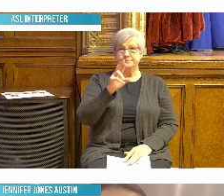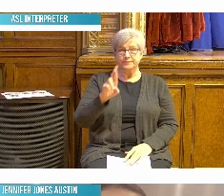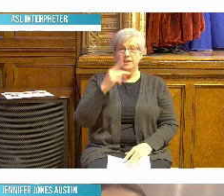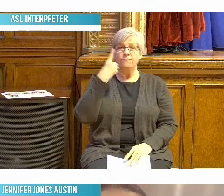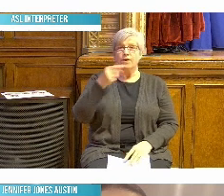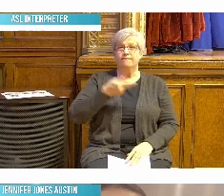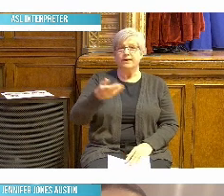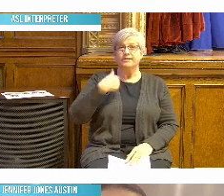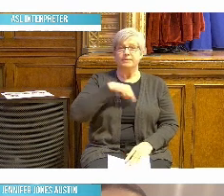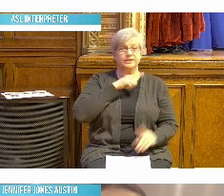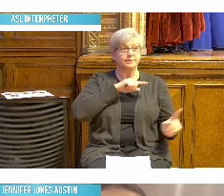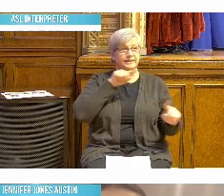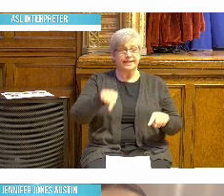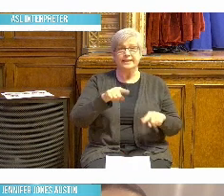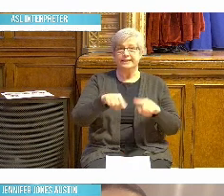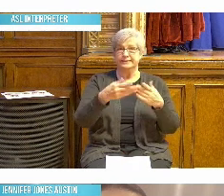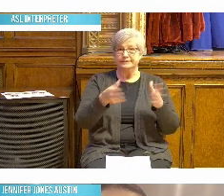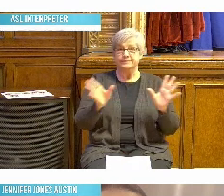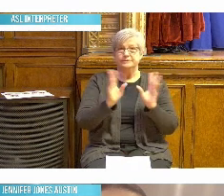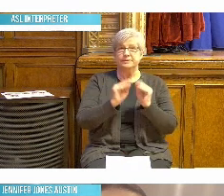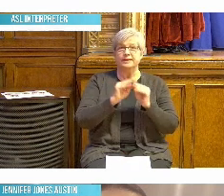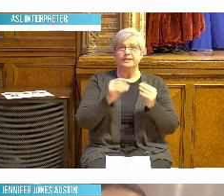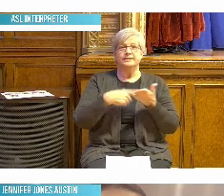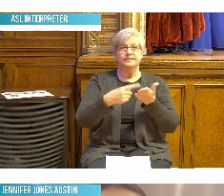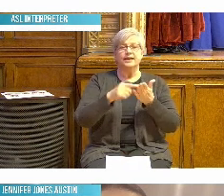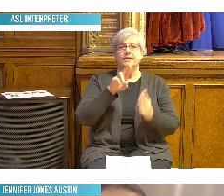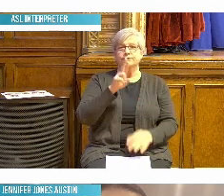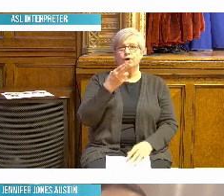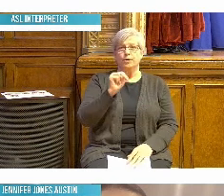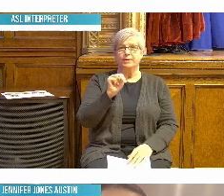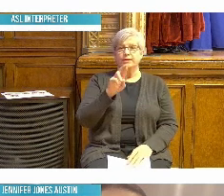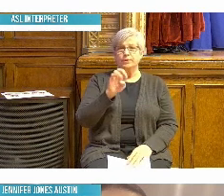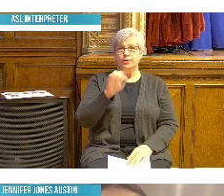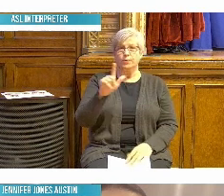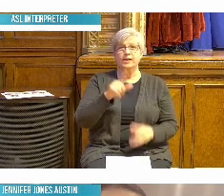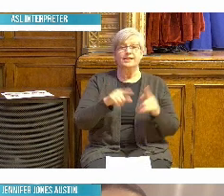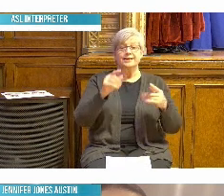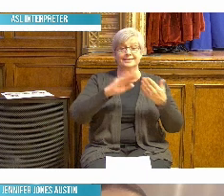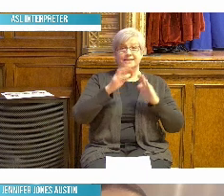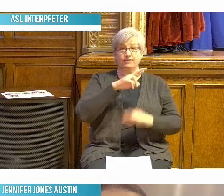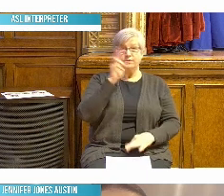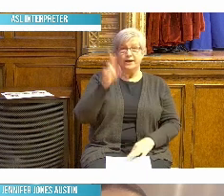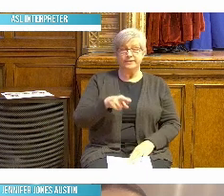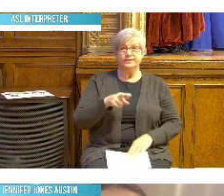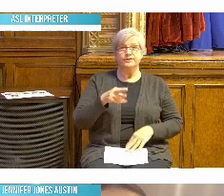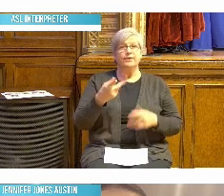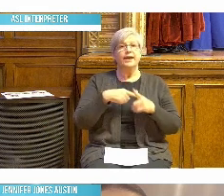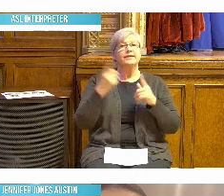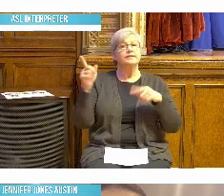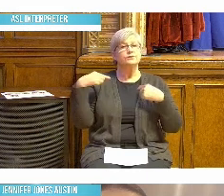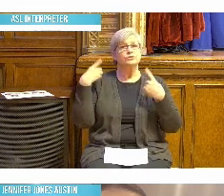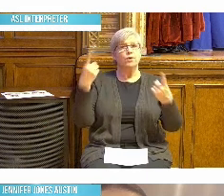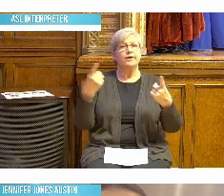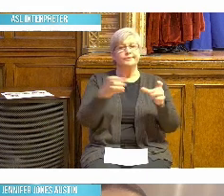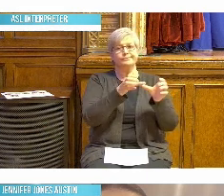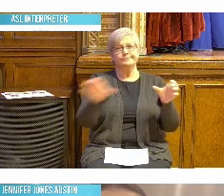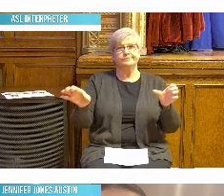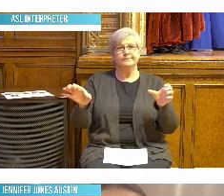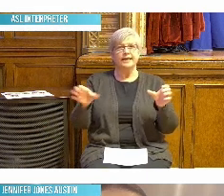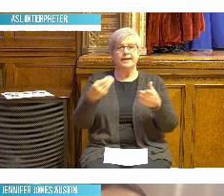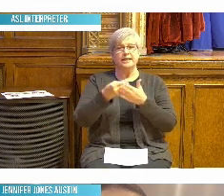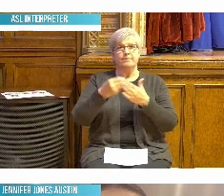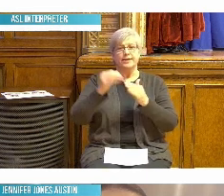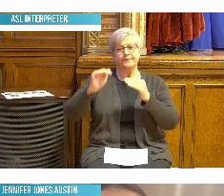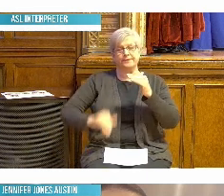for inviting me to attend this public hearing on urban renewal. The City of Rochester has historically displaced and disinvested in our Black